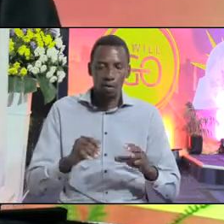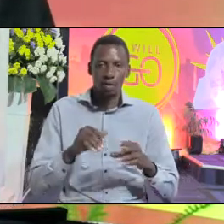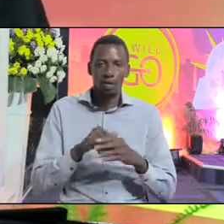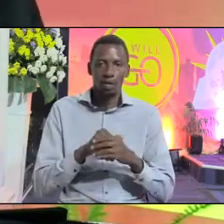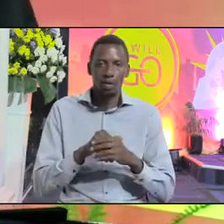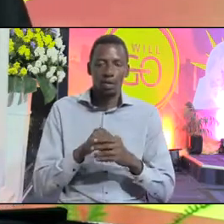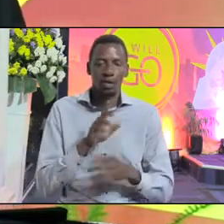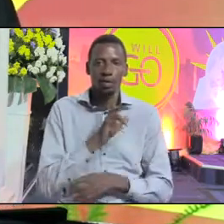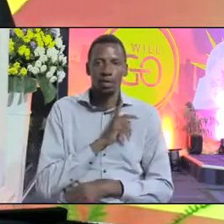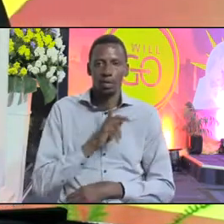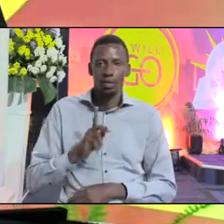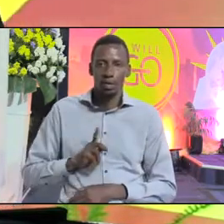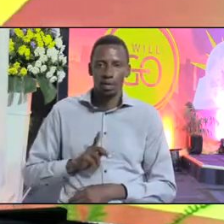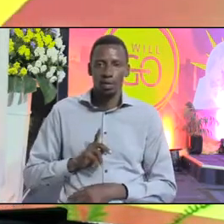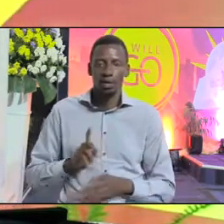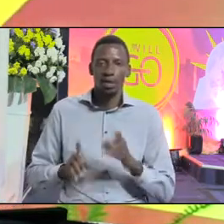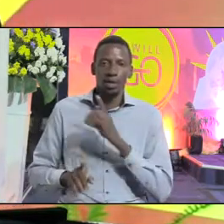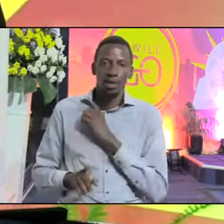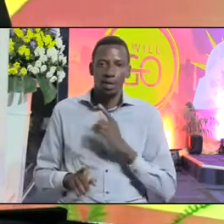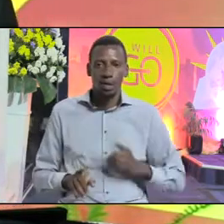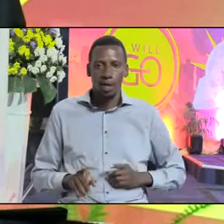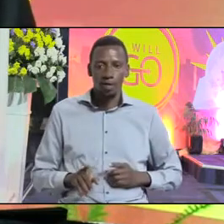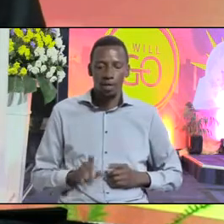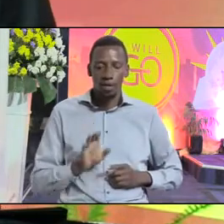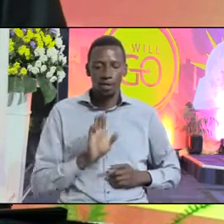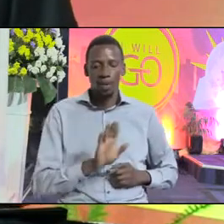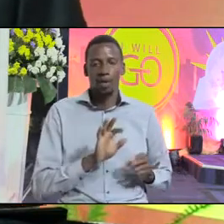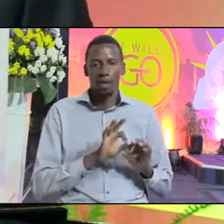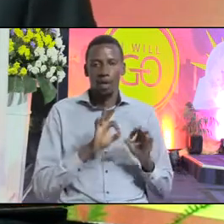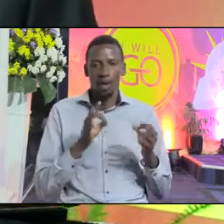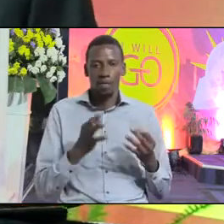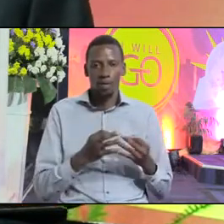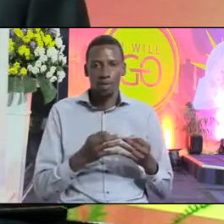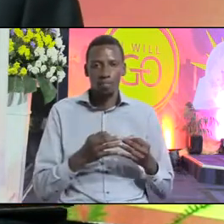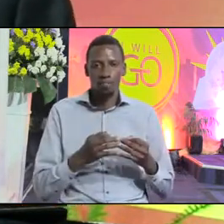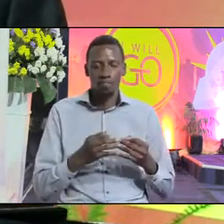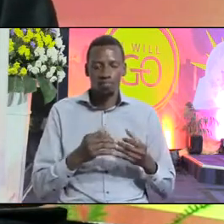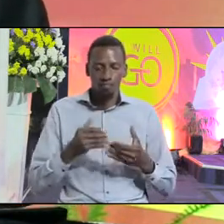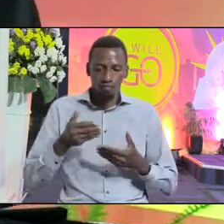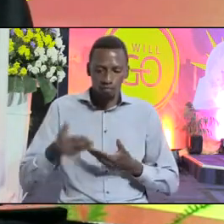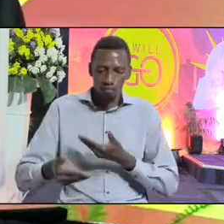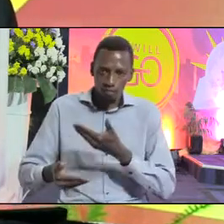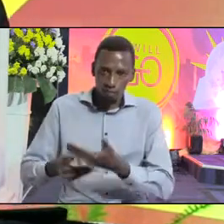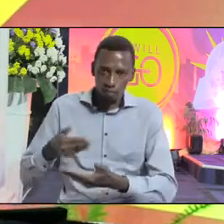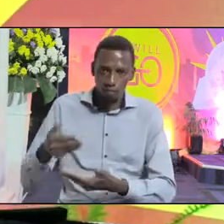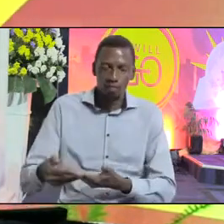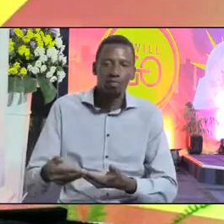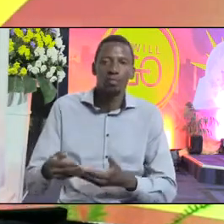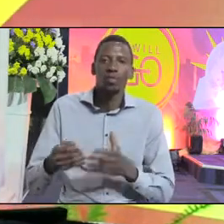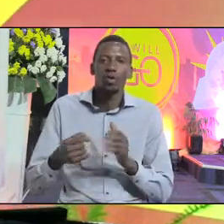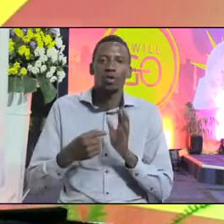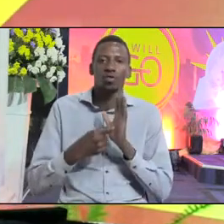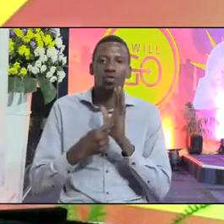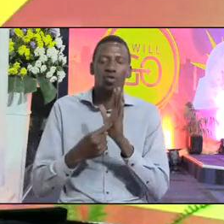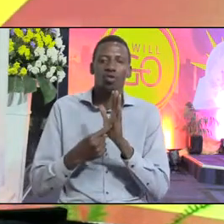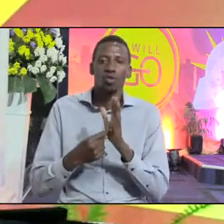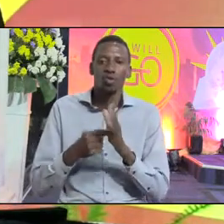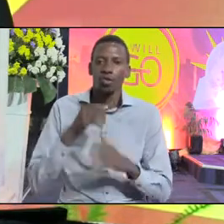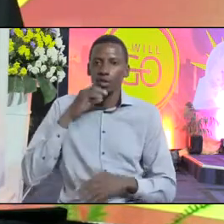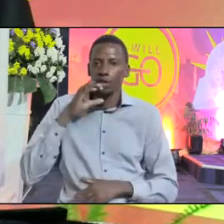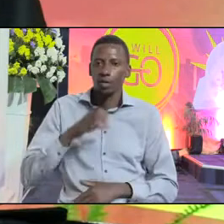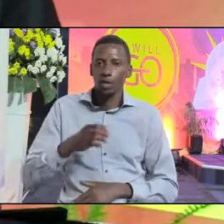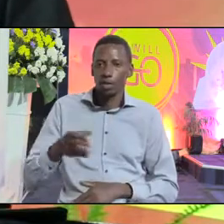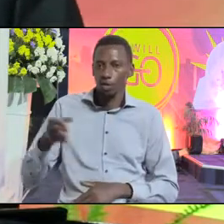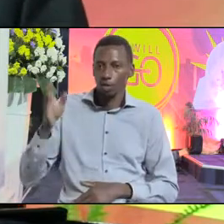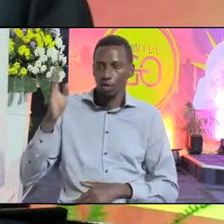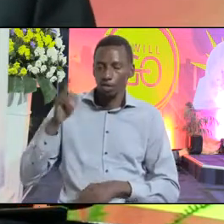family line, and he was shown to be the Son of God when he was raised from the